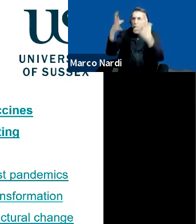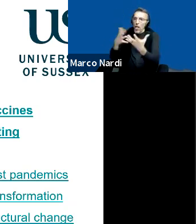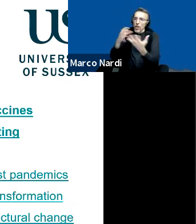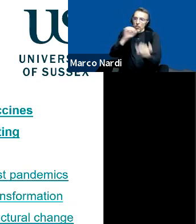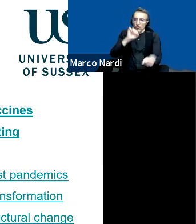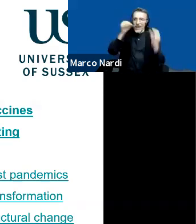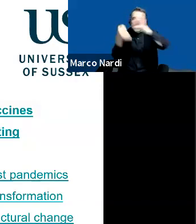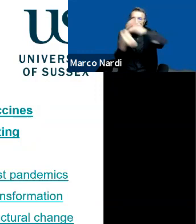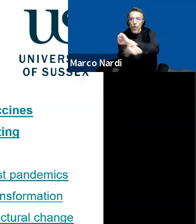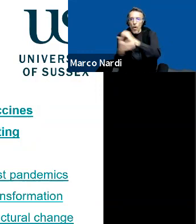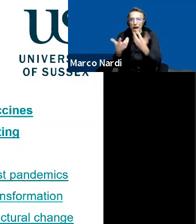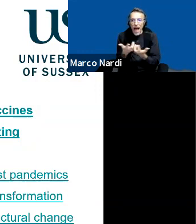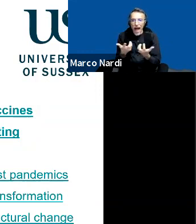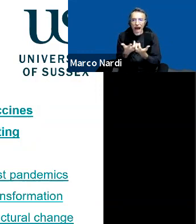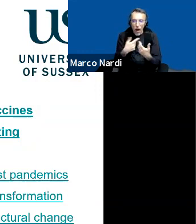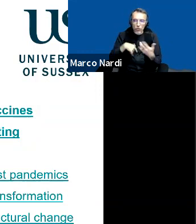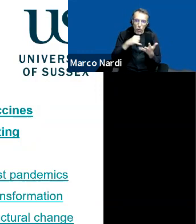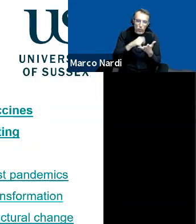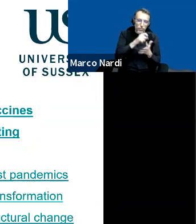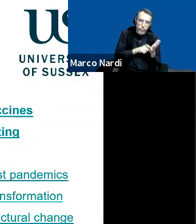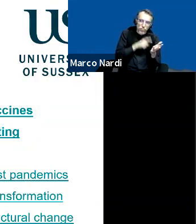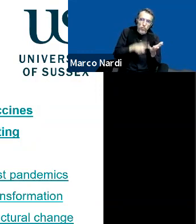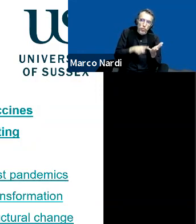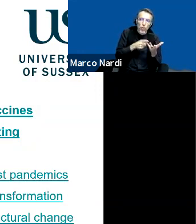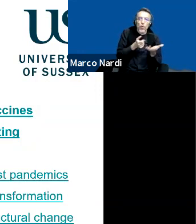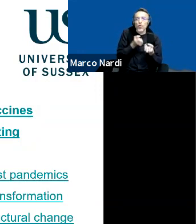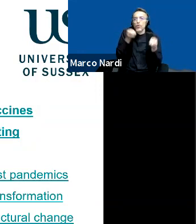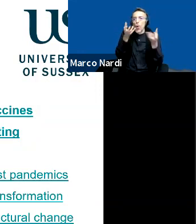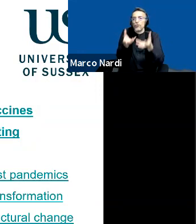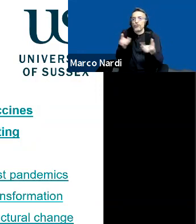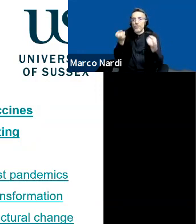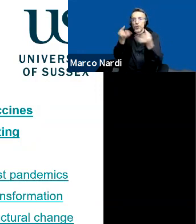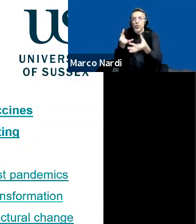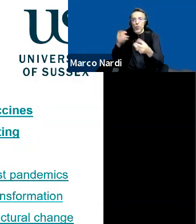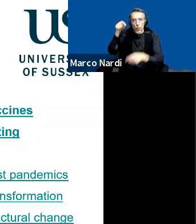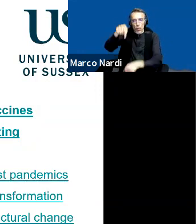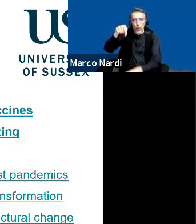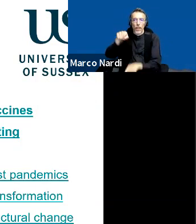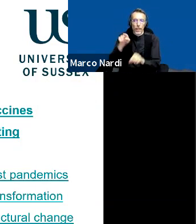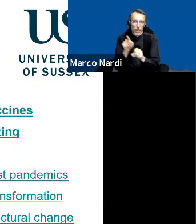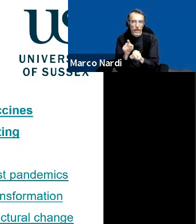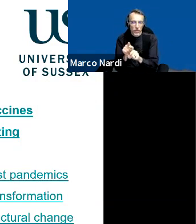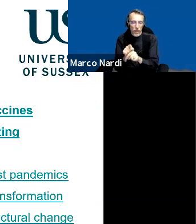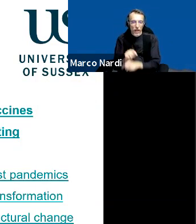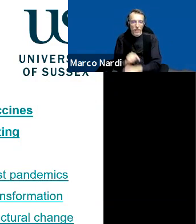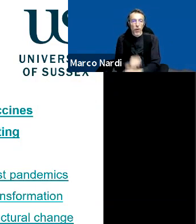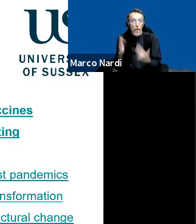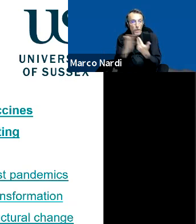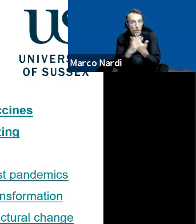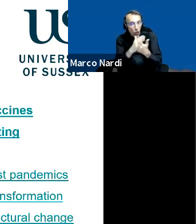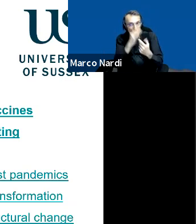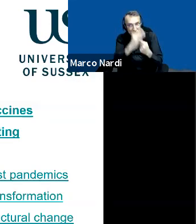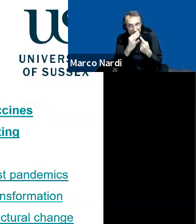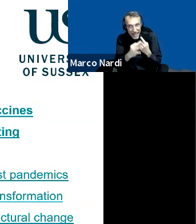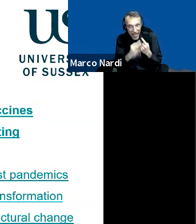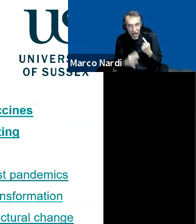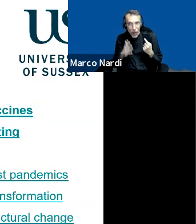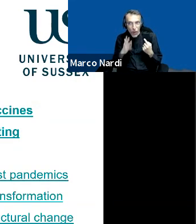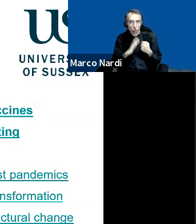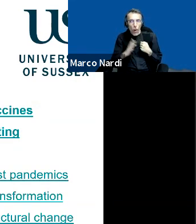are being contributed to from SPRU. So just to slightly ground that, in case anyone wants more detail, I've, in my